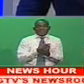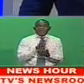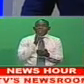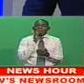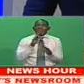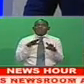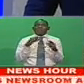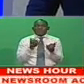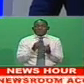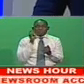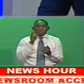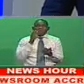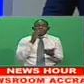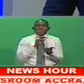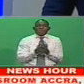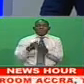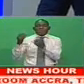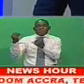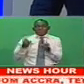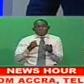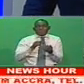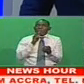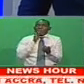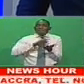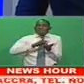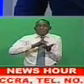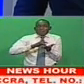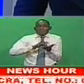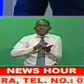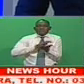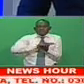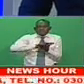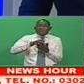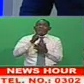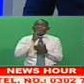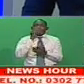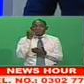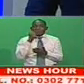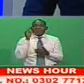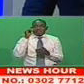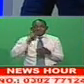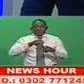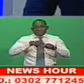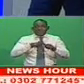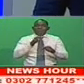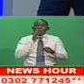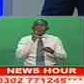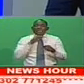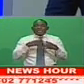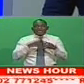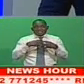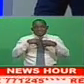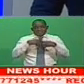The Ghana Water Company is set to stop the importation of chlorine for the disinfection of water. This follows the introduction of a